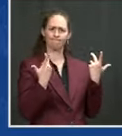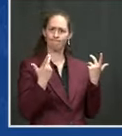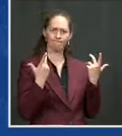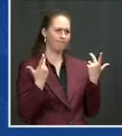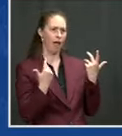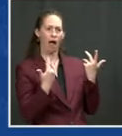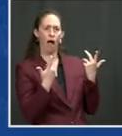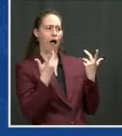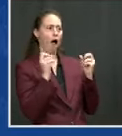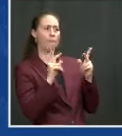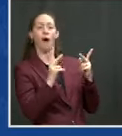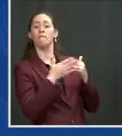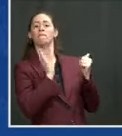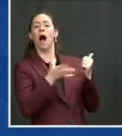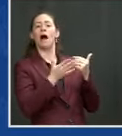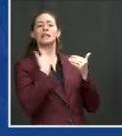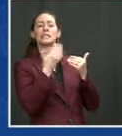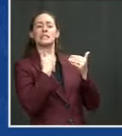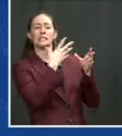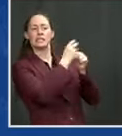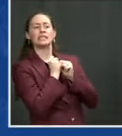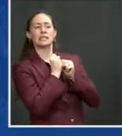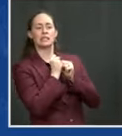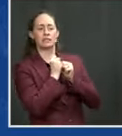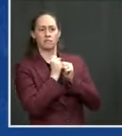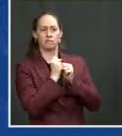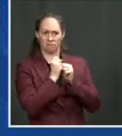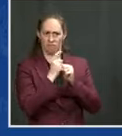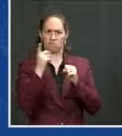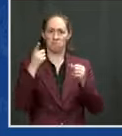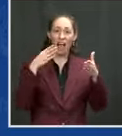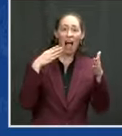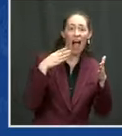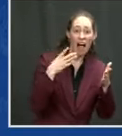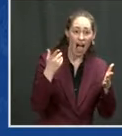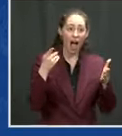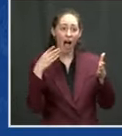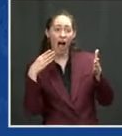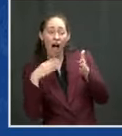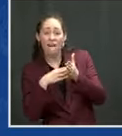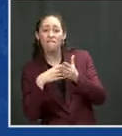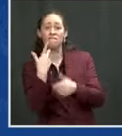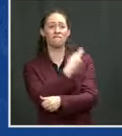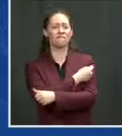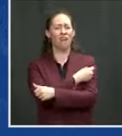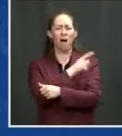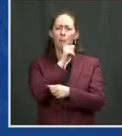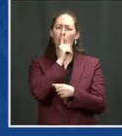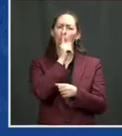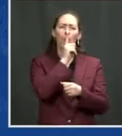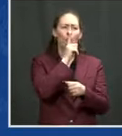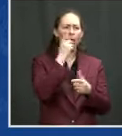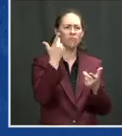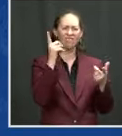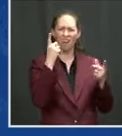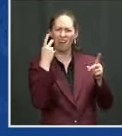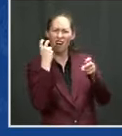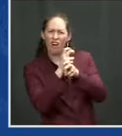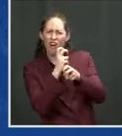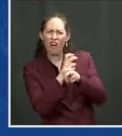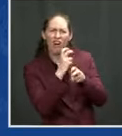do. It's not that they're against getting vaccine. They just haven't got around to it yet. And so getting that person, getting